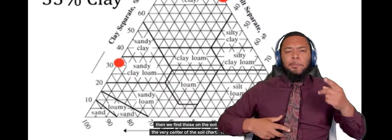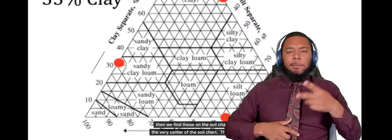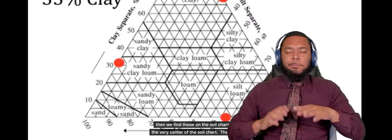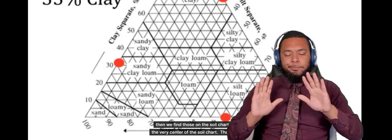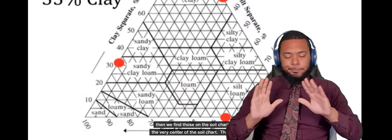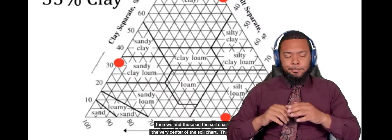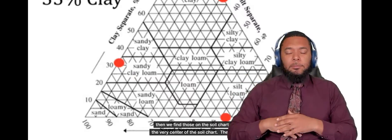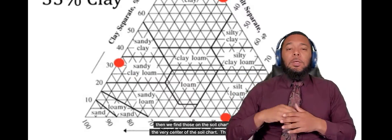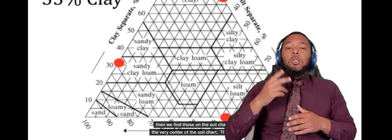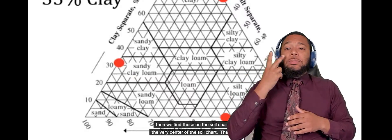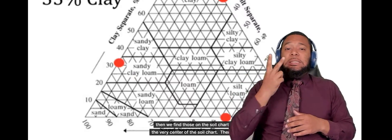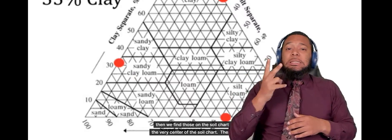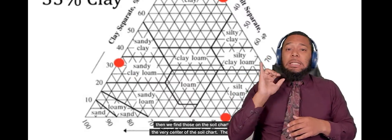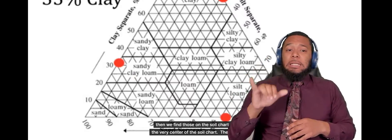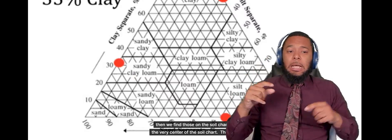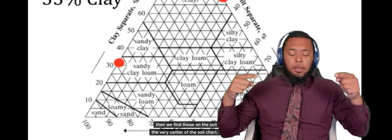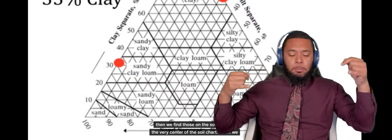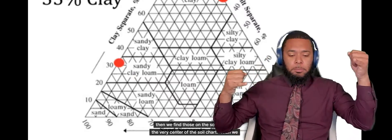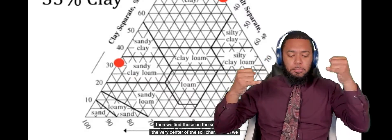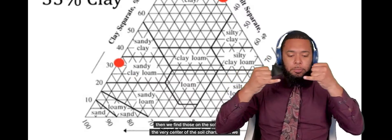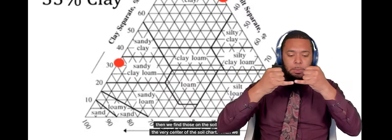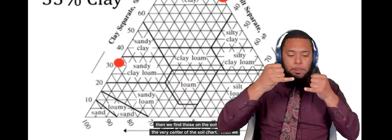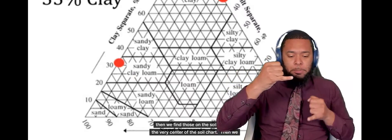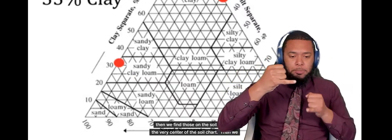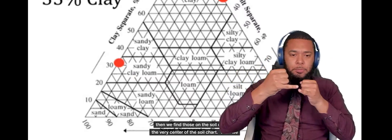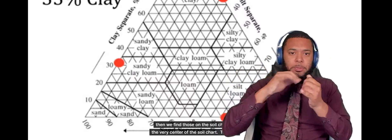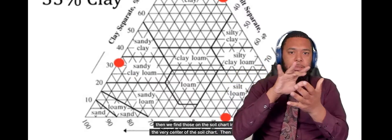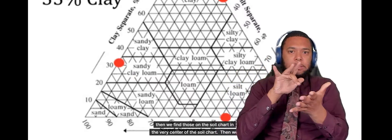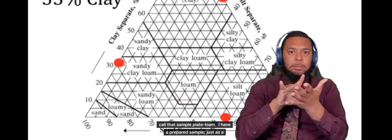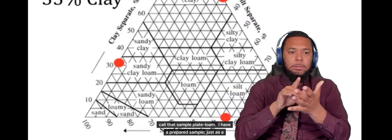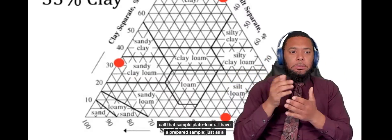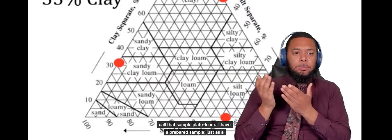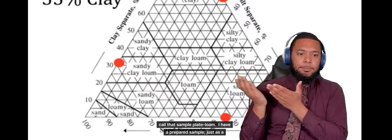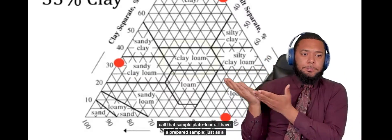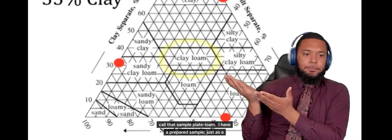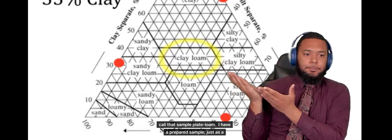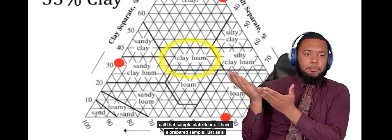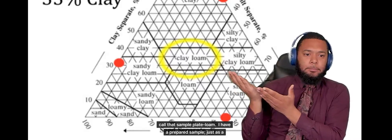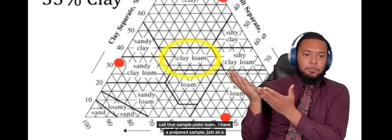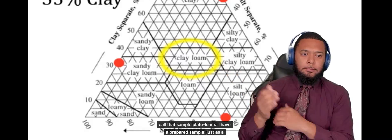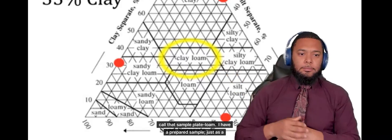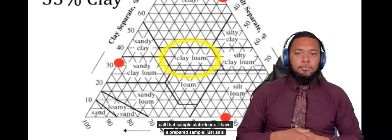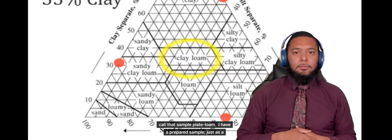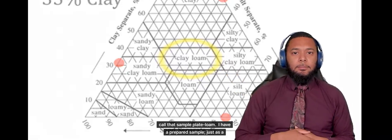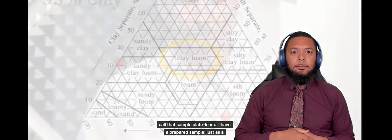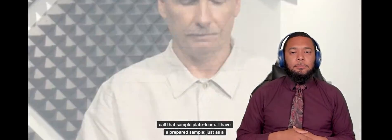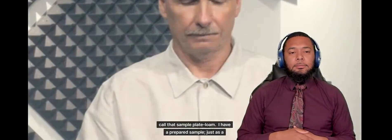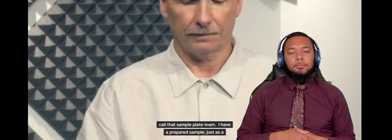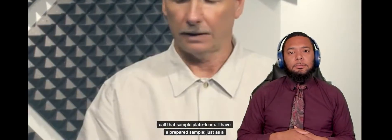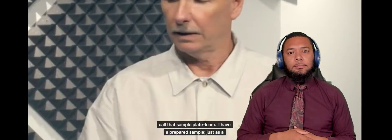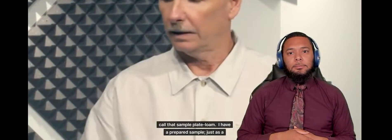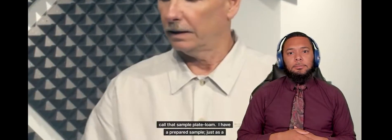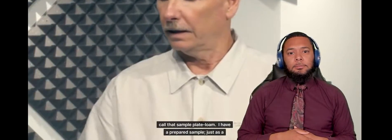then we would find those on the soil chart in the very center of the soil chart, and we would call that sample clay loam.